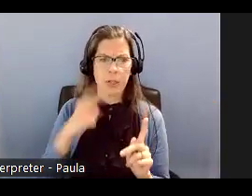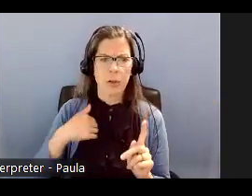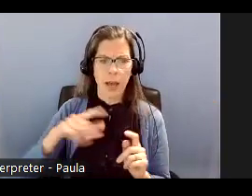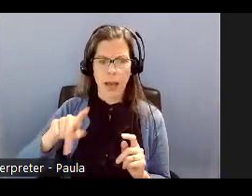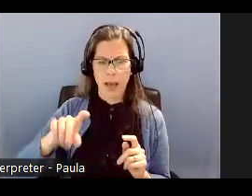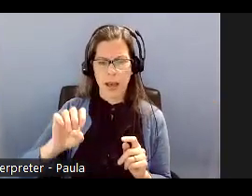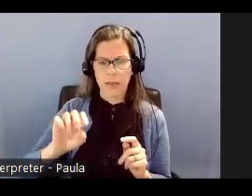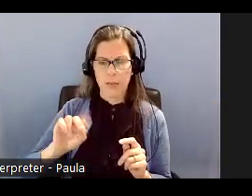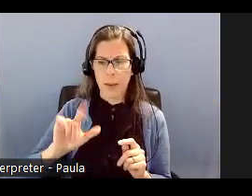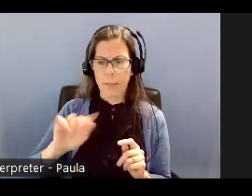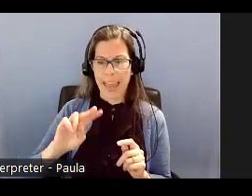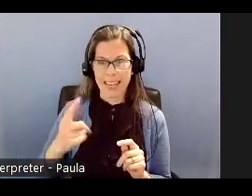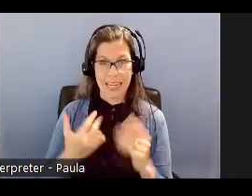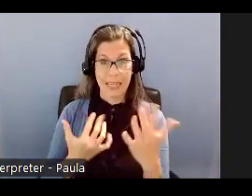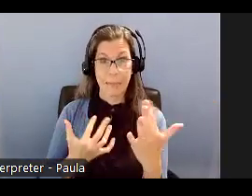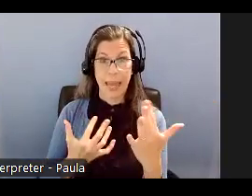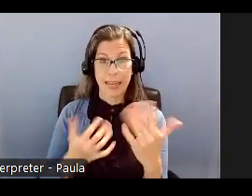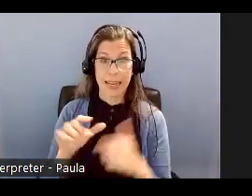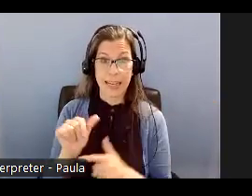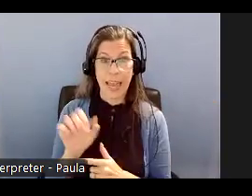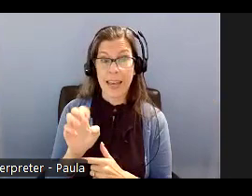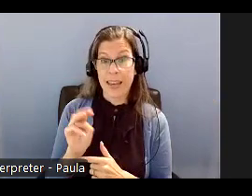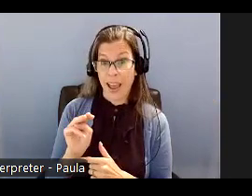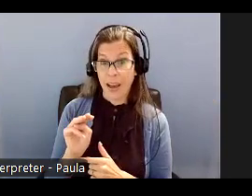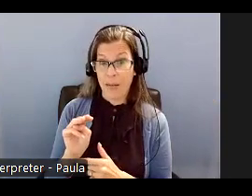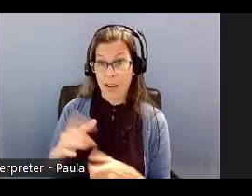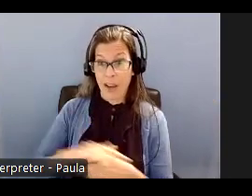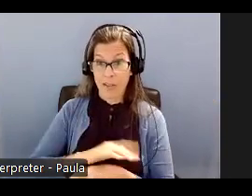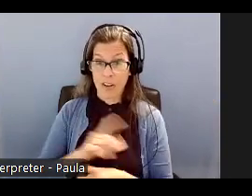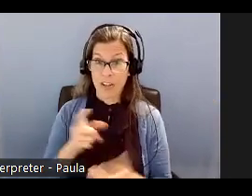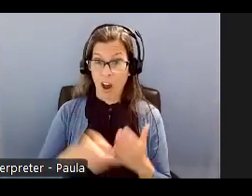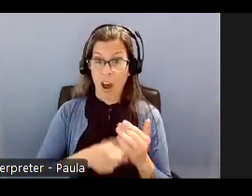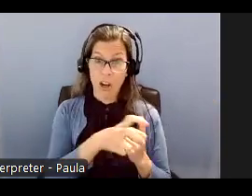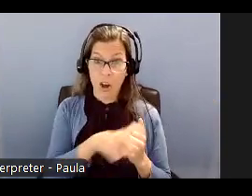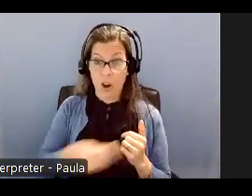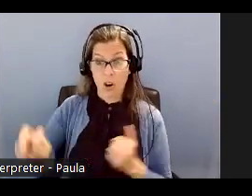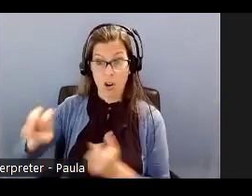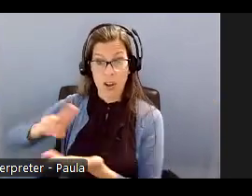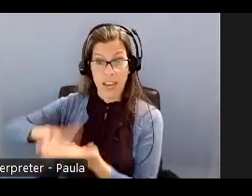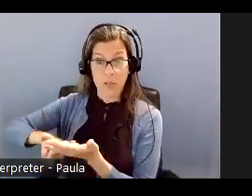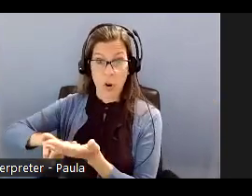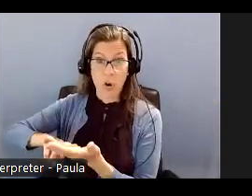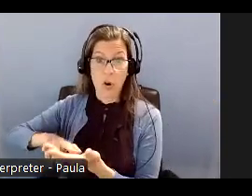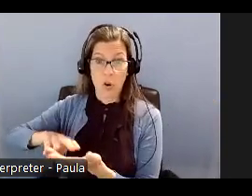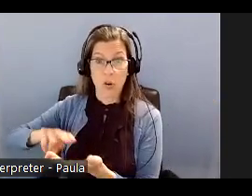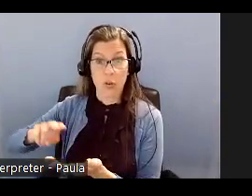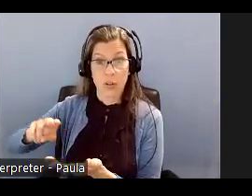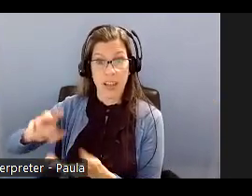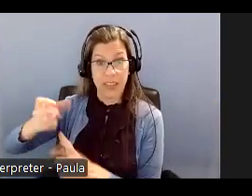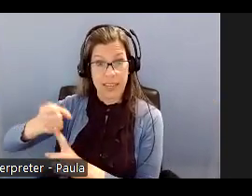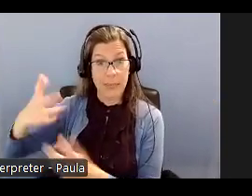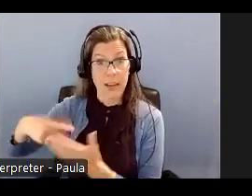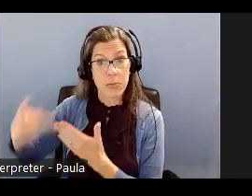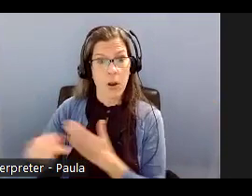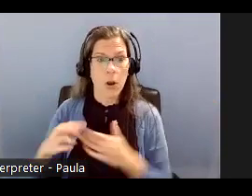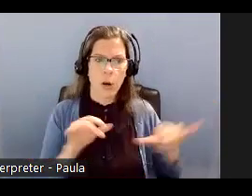AEM coverage? Will they be auto-enrolled into the Apple Health expansion, or will they remain in the pending status while that application is